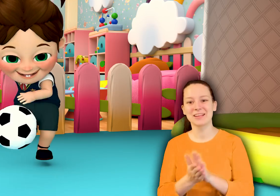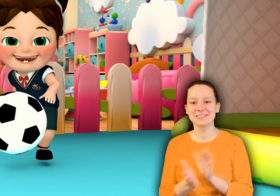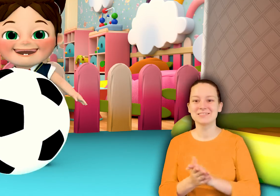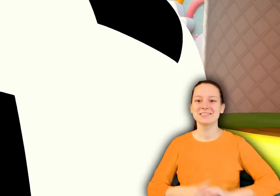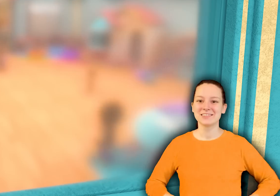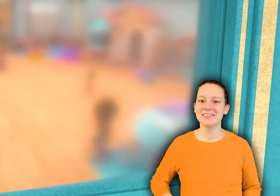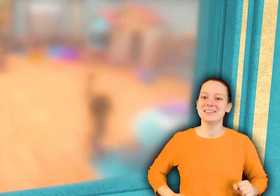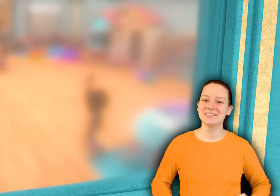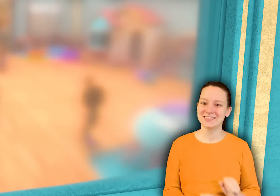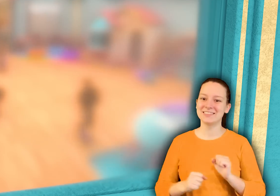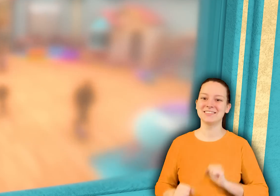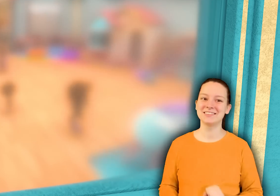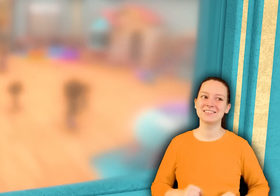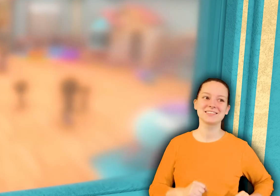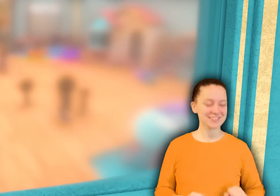oh